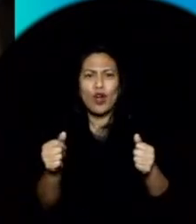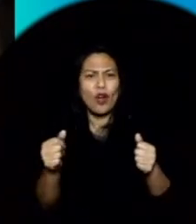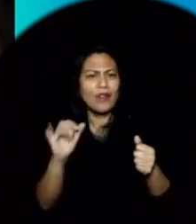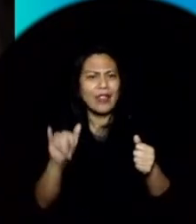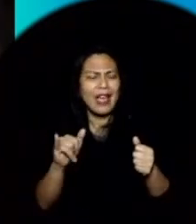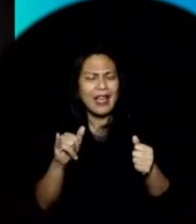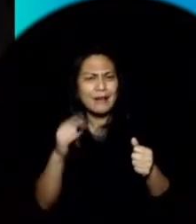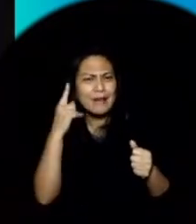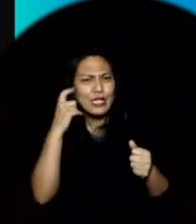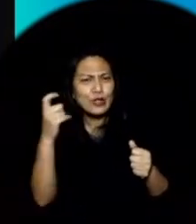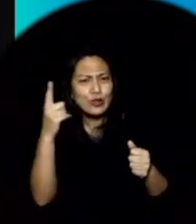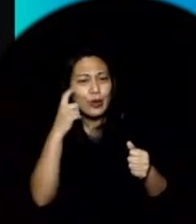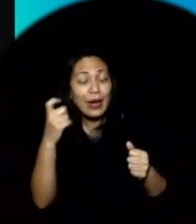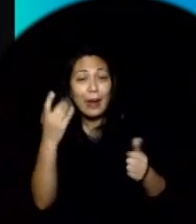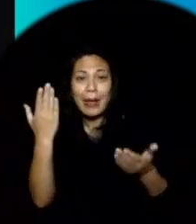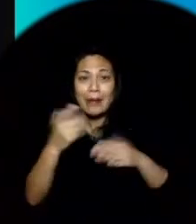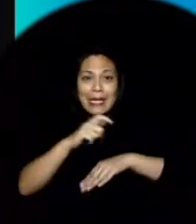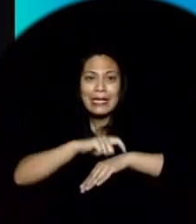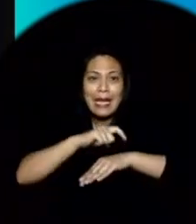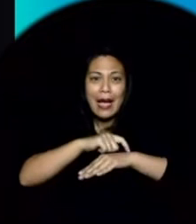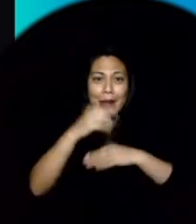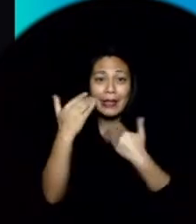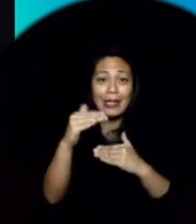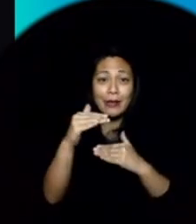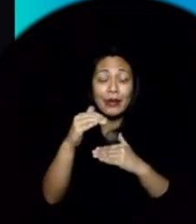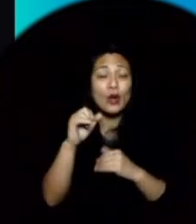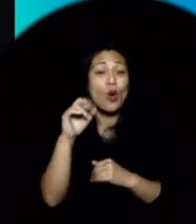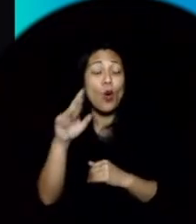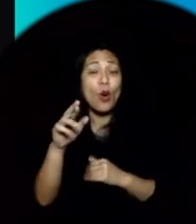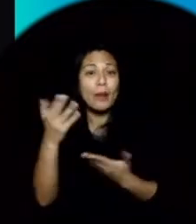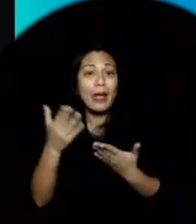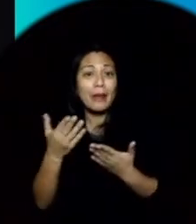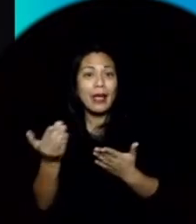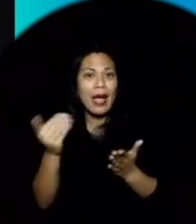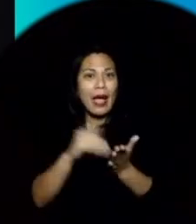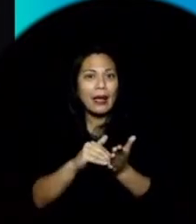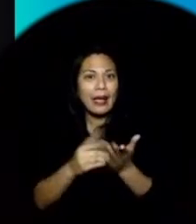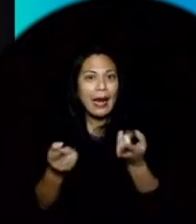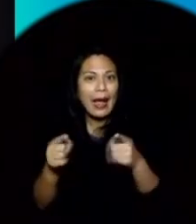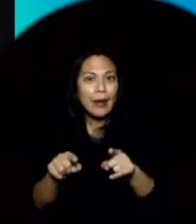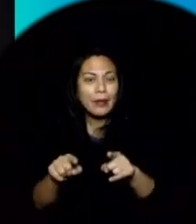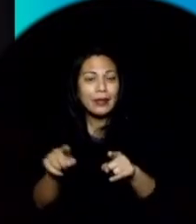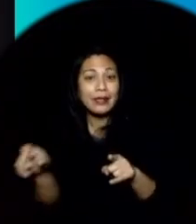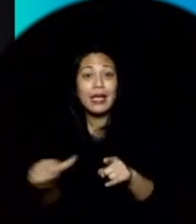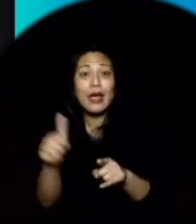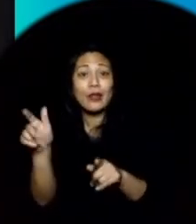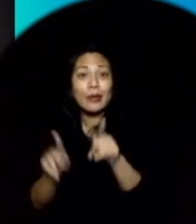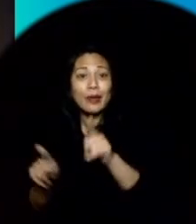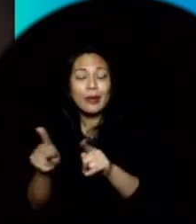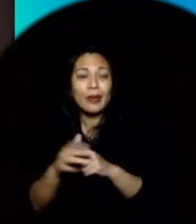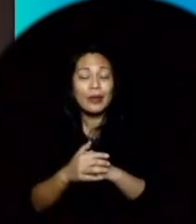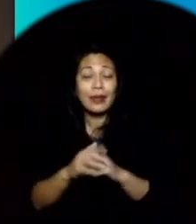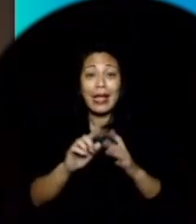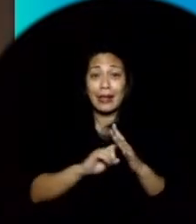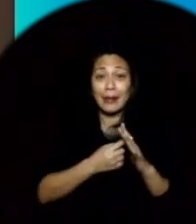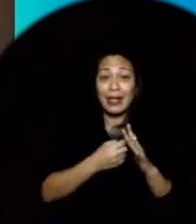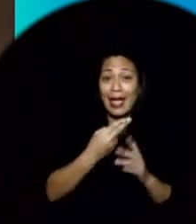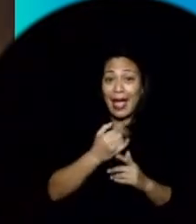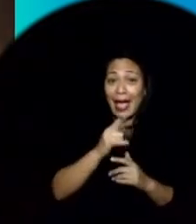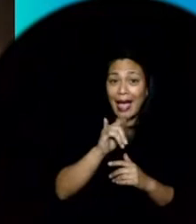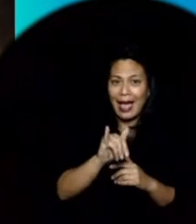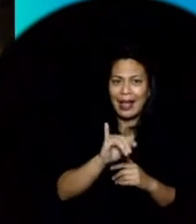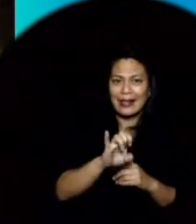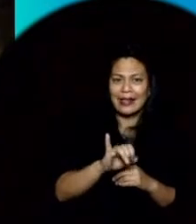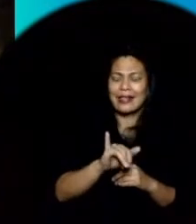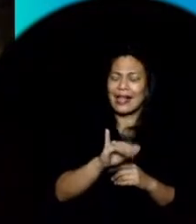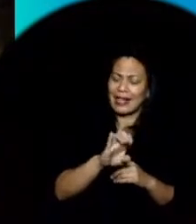crime. Perhaps there's a time crunch, or the crime reoccurs. In the beginning,